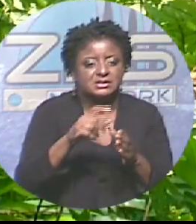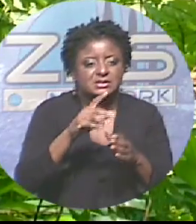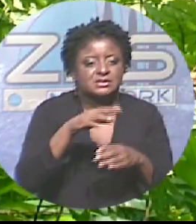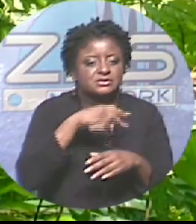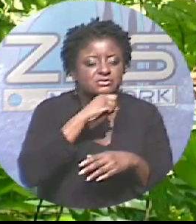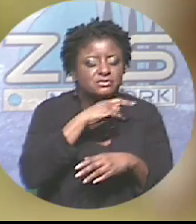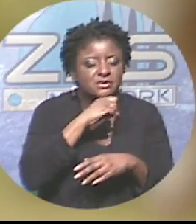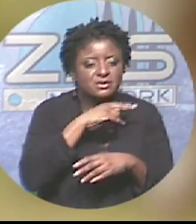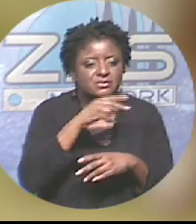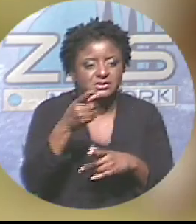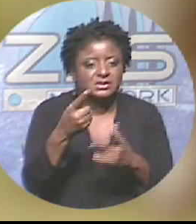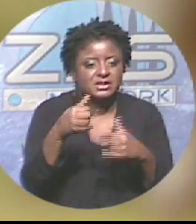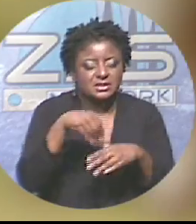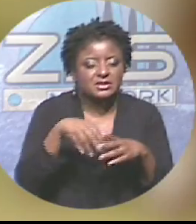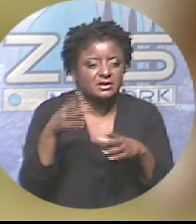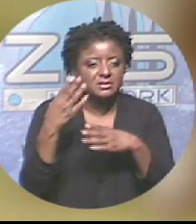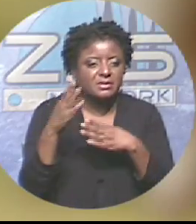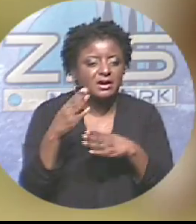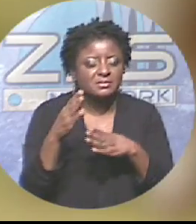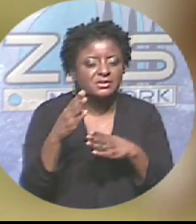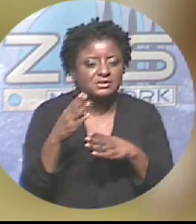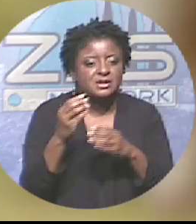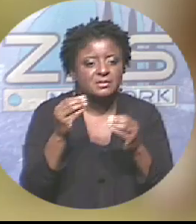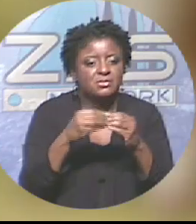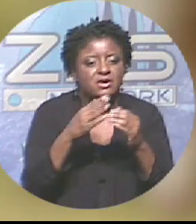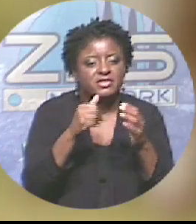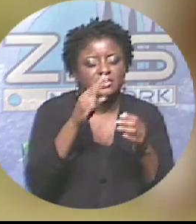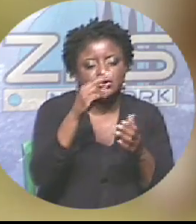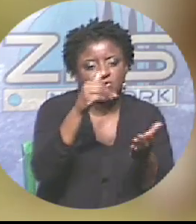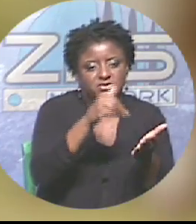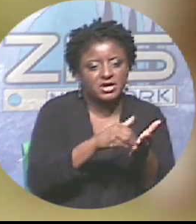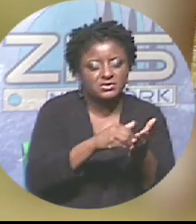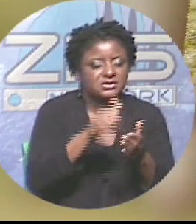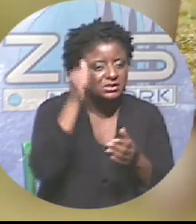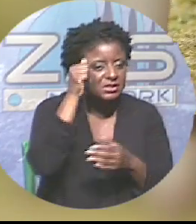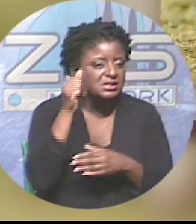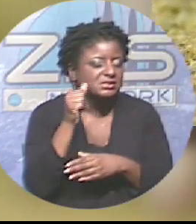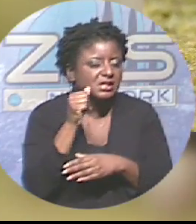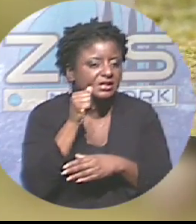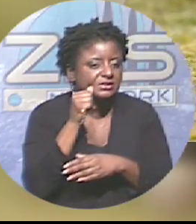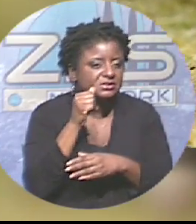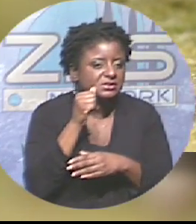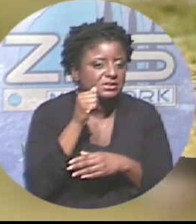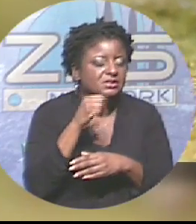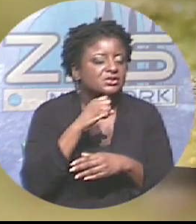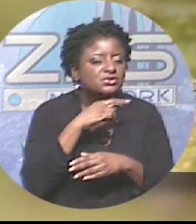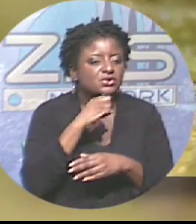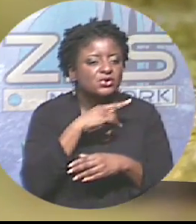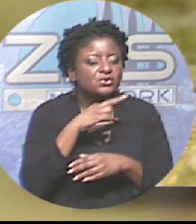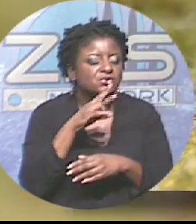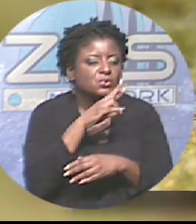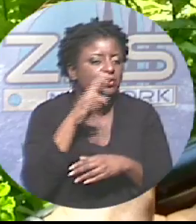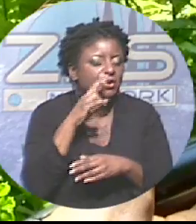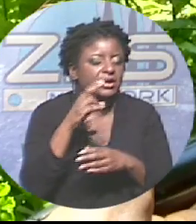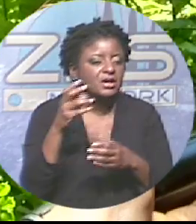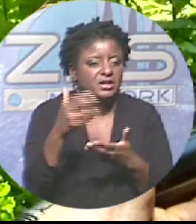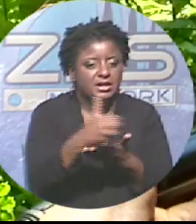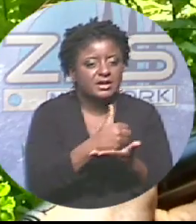says nearly 2,000 adult cane toads were collected, and fortunately, she says, so far, those numbers have